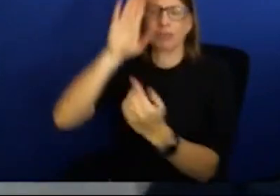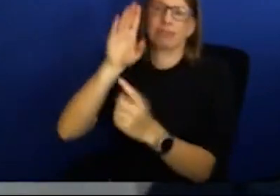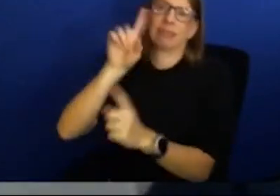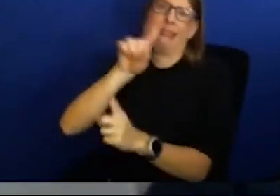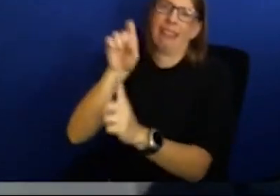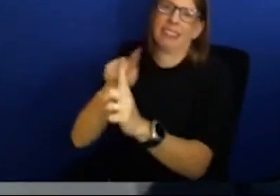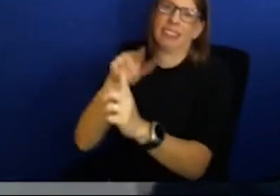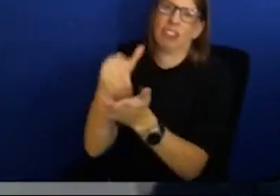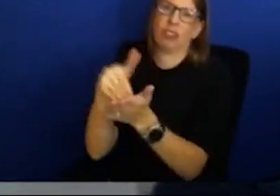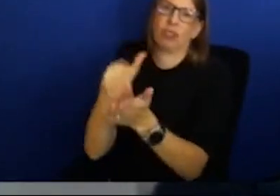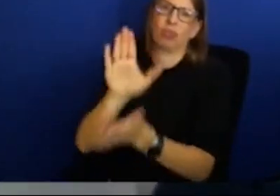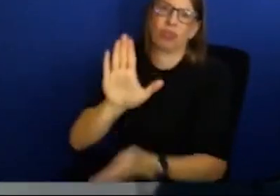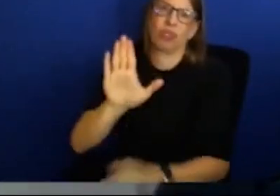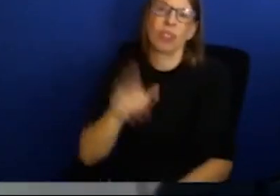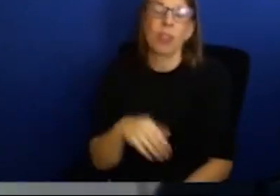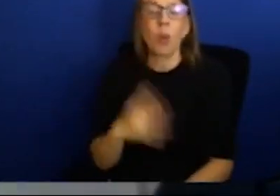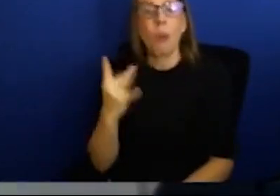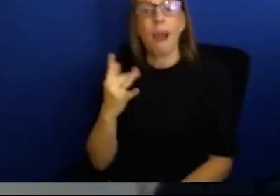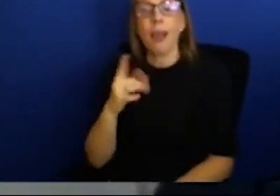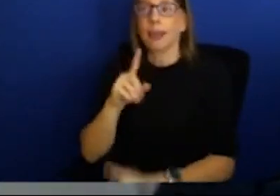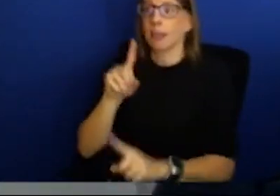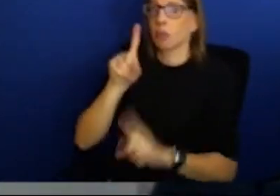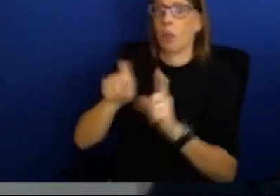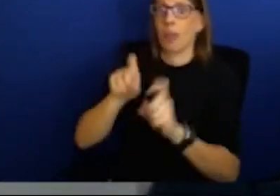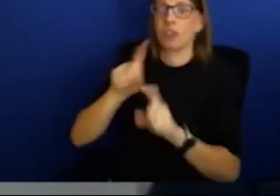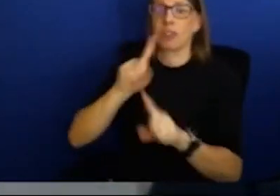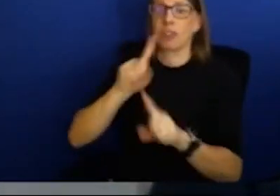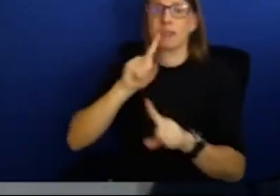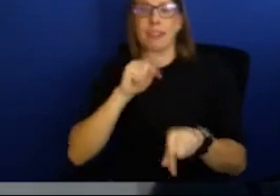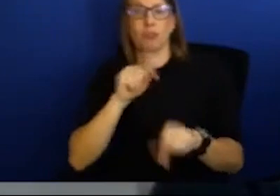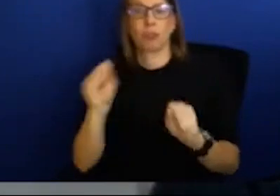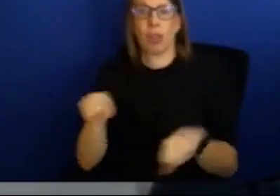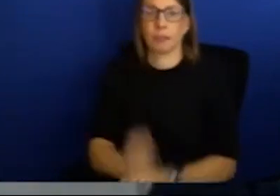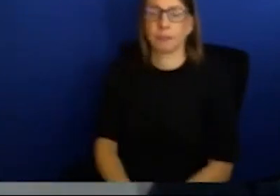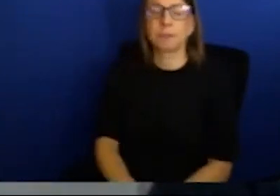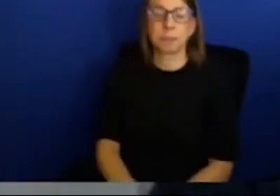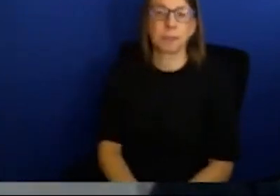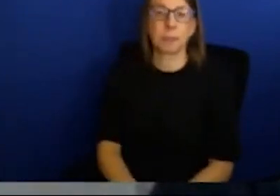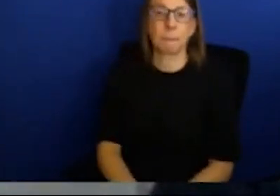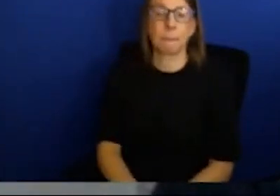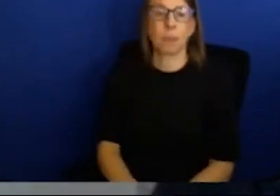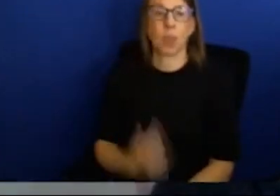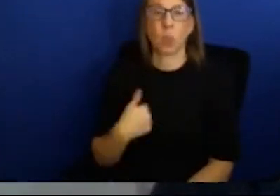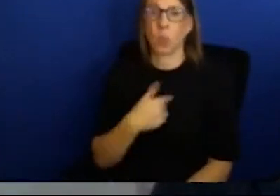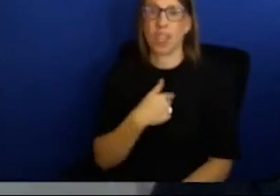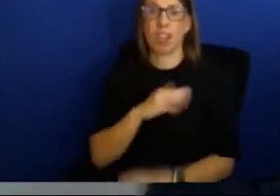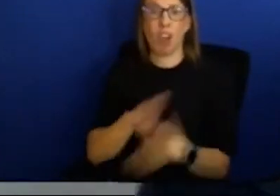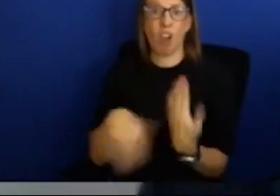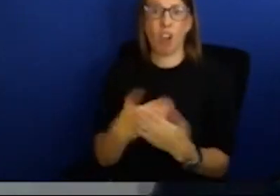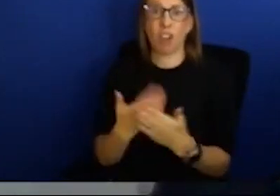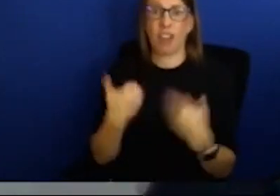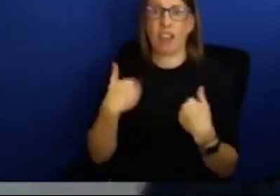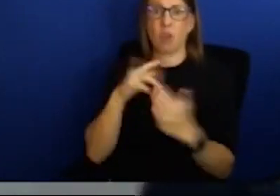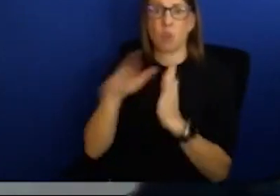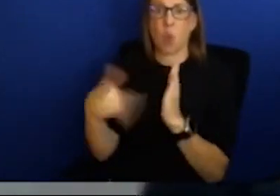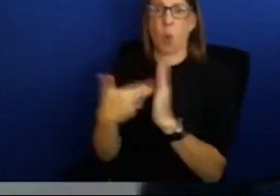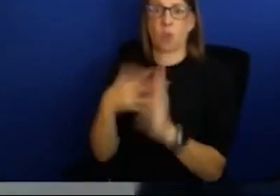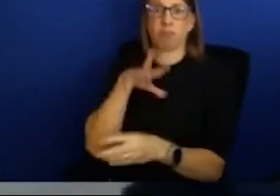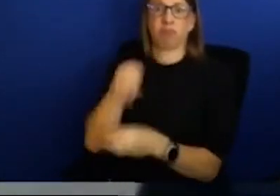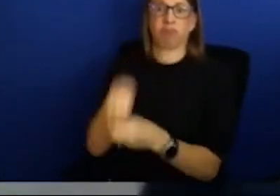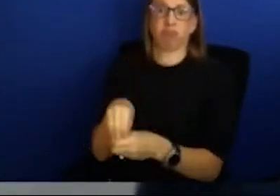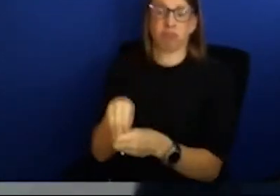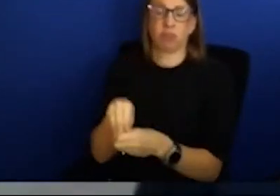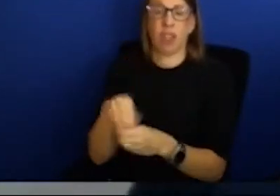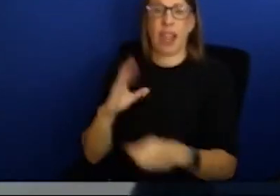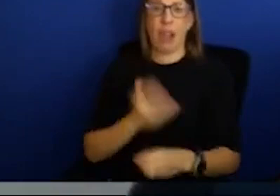provider to get those questions answered in a meaningful way. But we all have a role to play in this, and our health is dependent